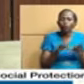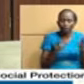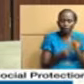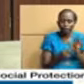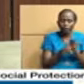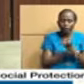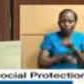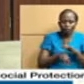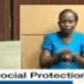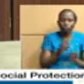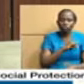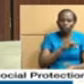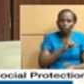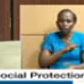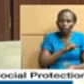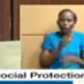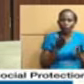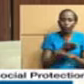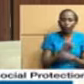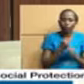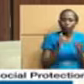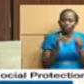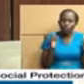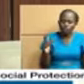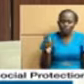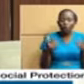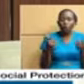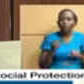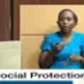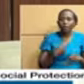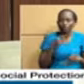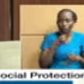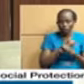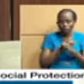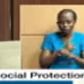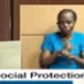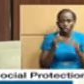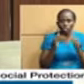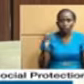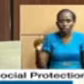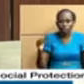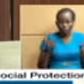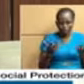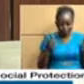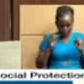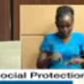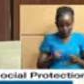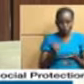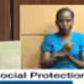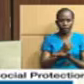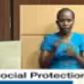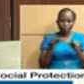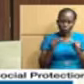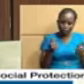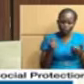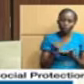like gender, like we have done for equity. We need to declare social protection as a cross-cutting issue so that it is even audited, a social